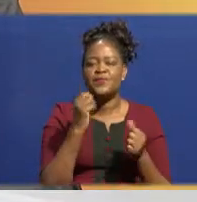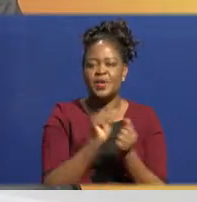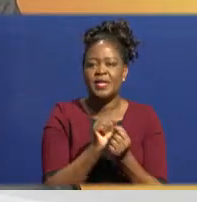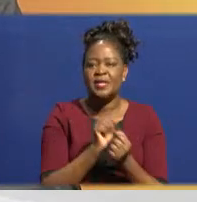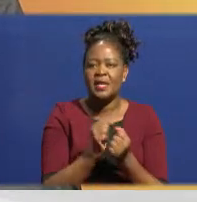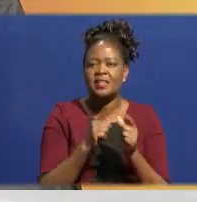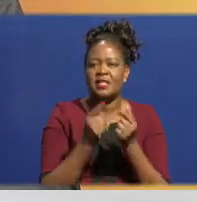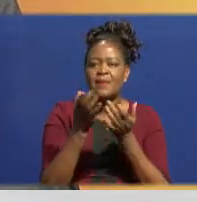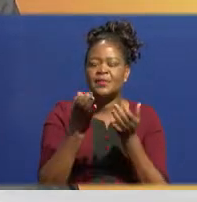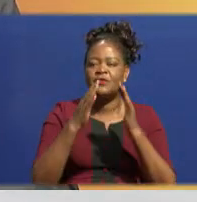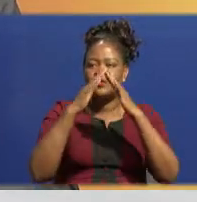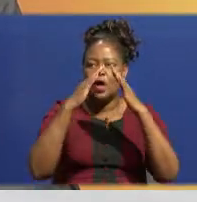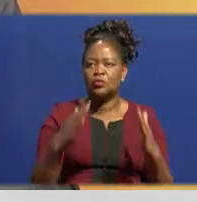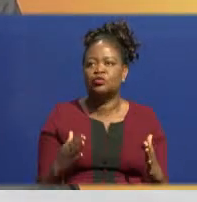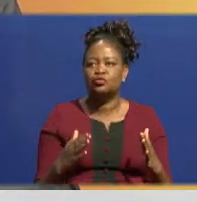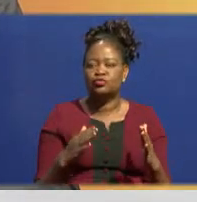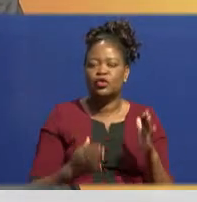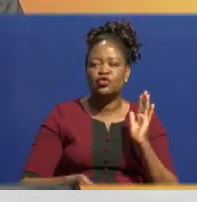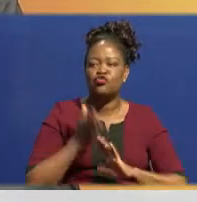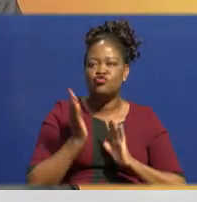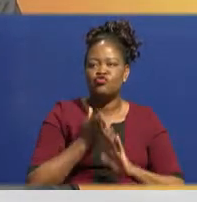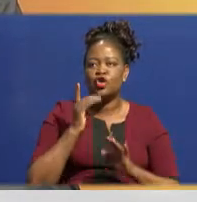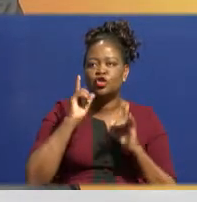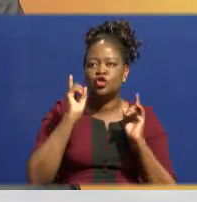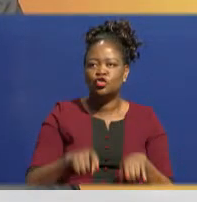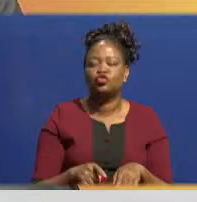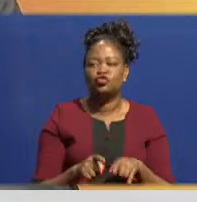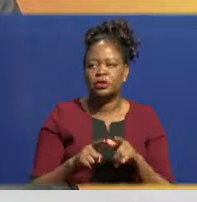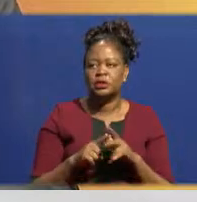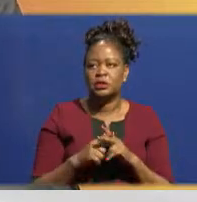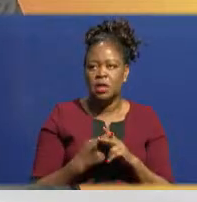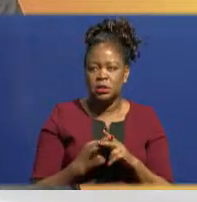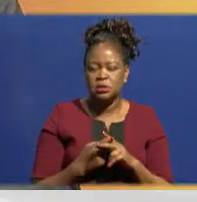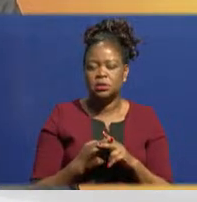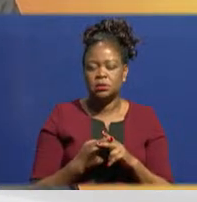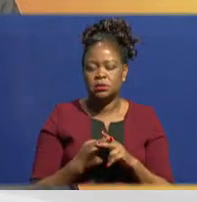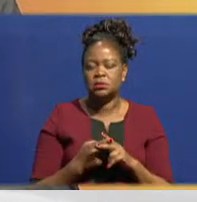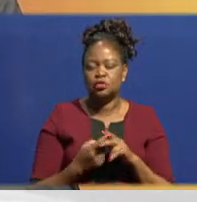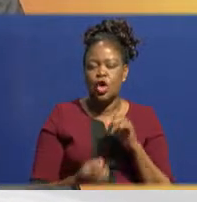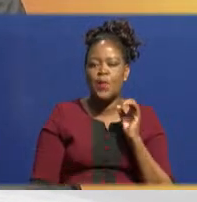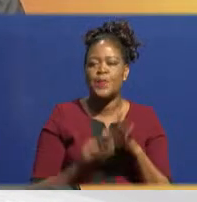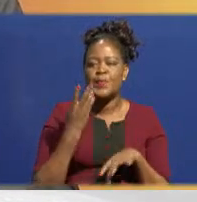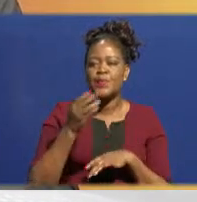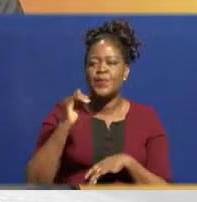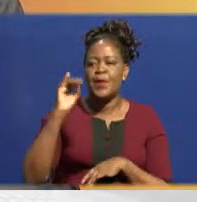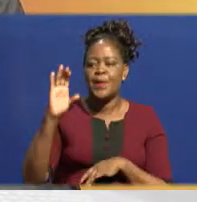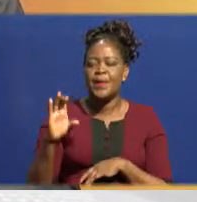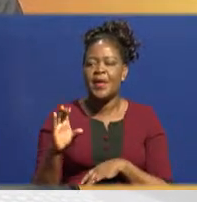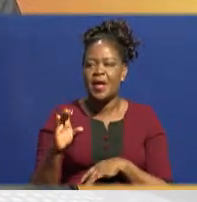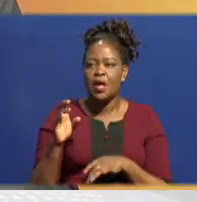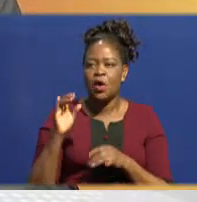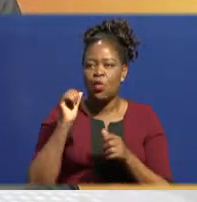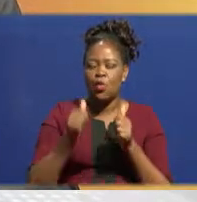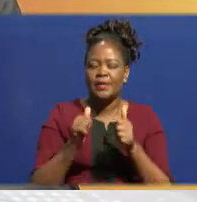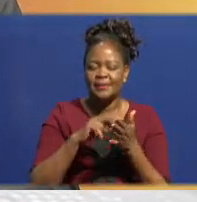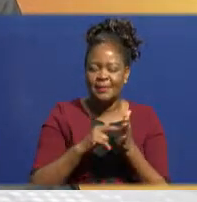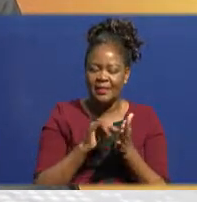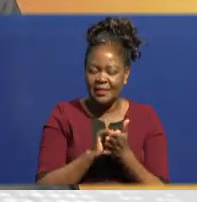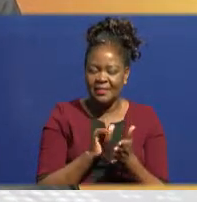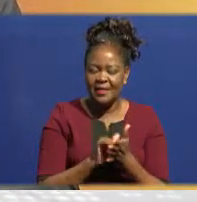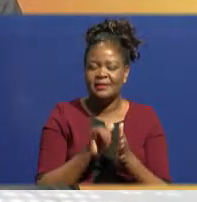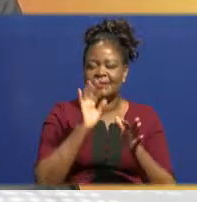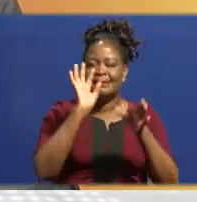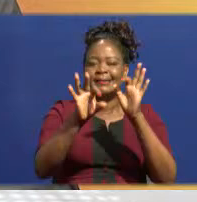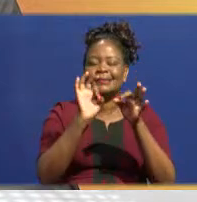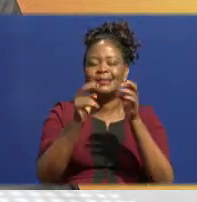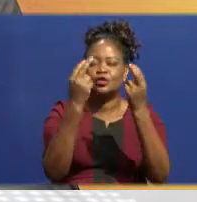the business of the House very quickly should move into constituting the IEBC, which means that there's a selection